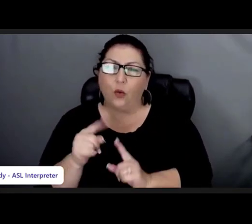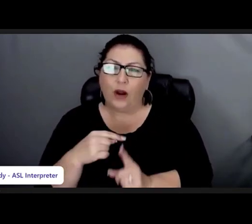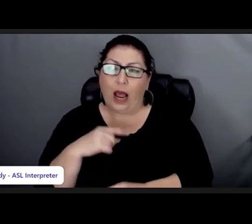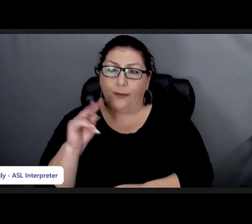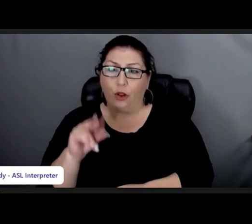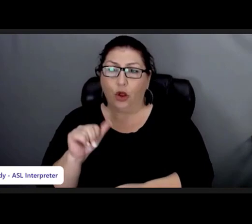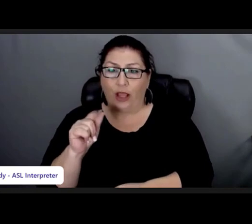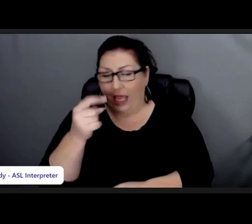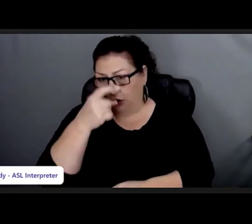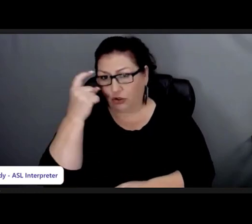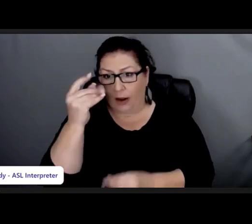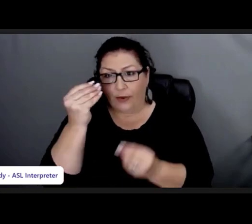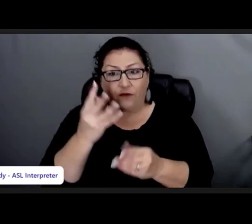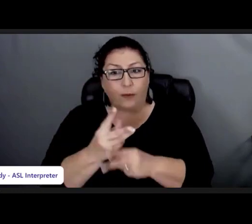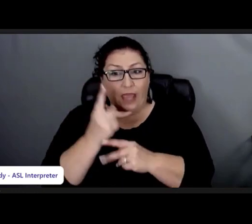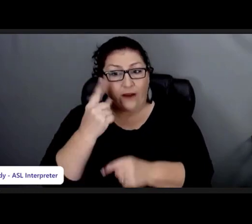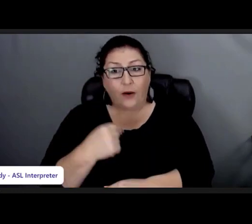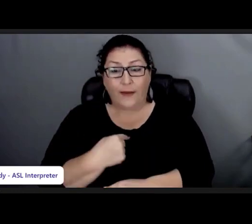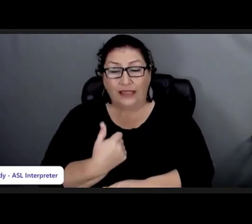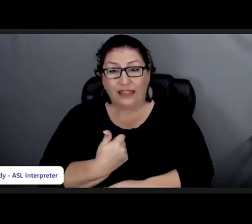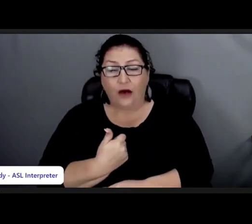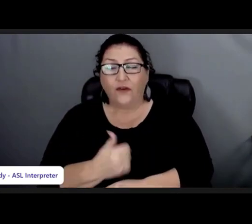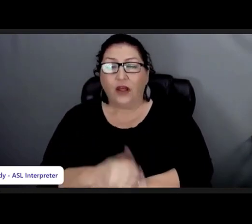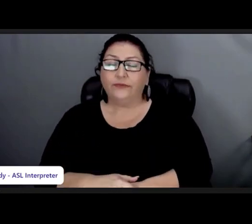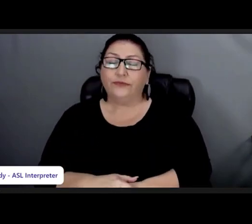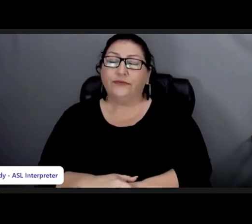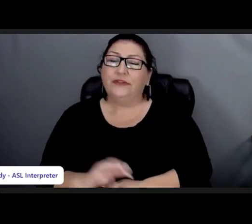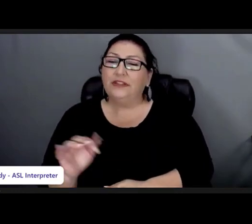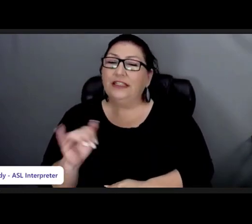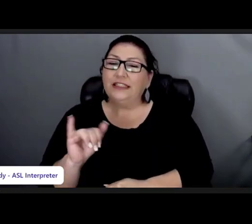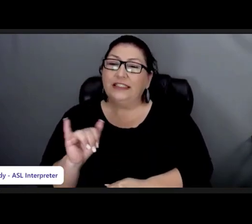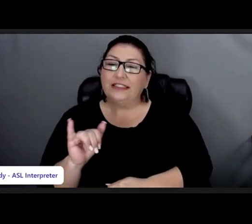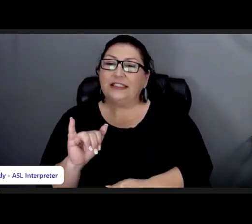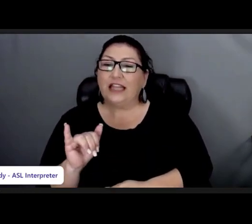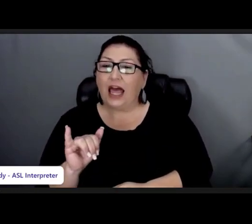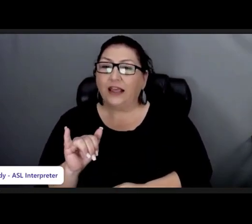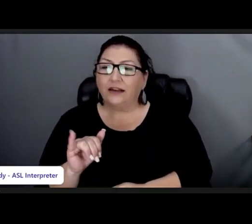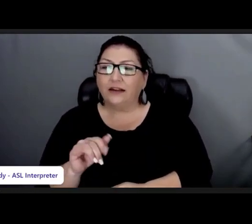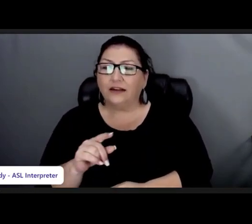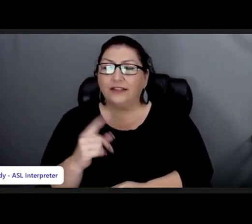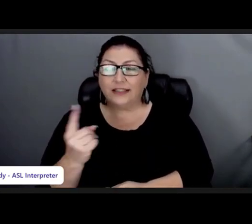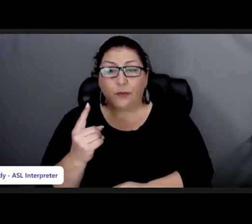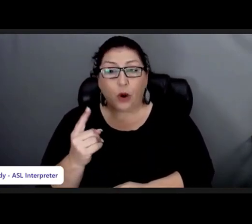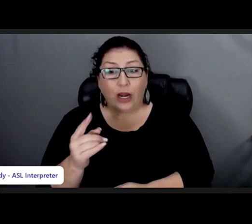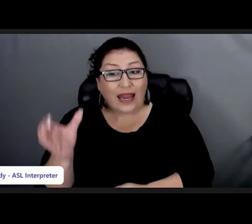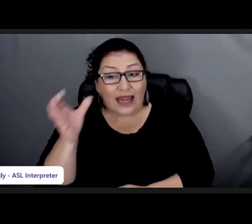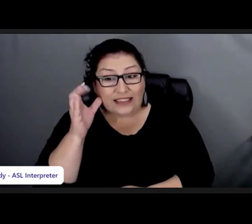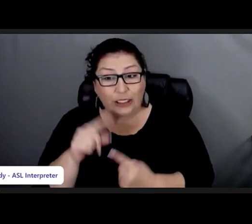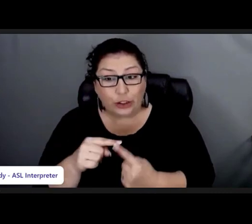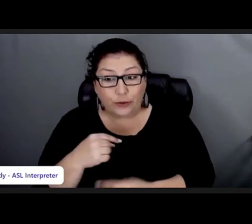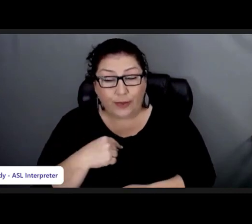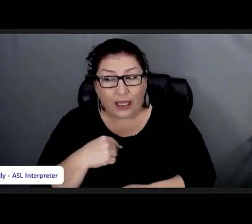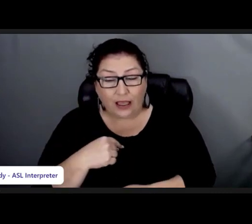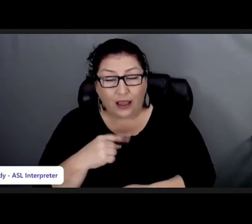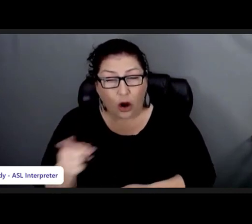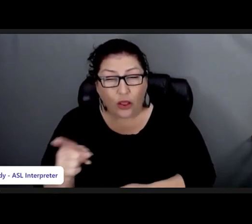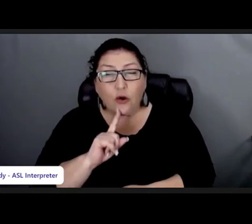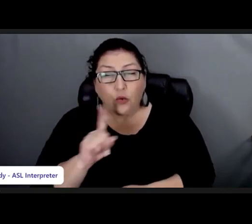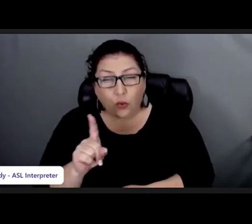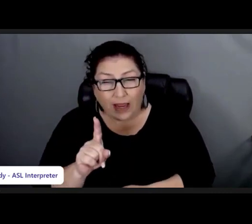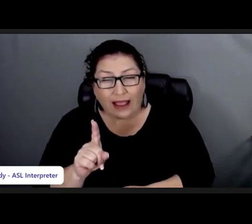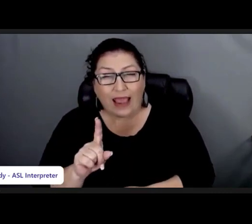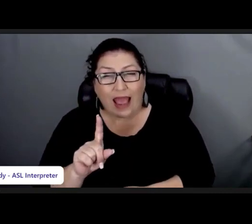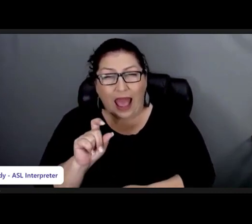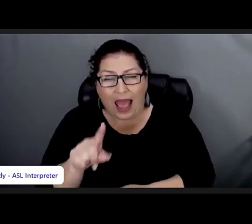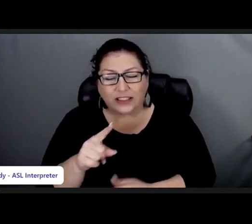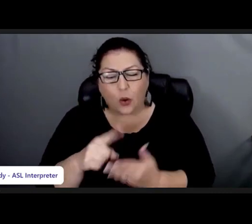informed care for me is, you know, is my provider listening to me? Are they really asking like, what